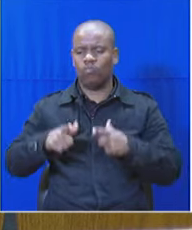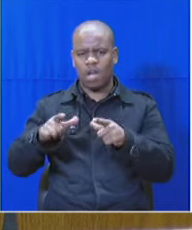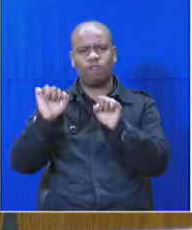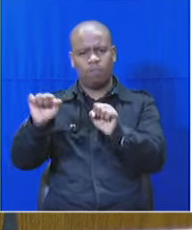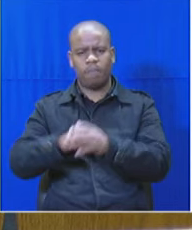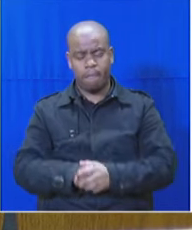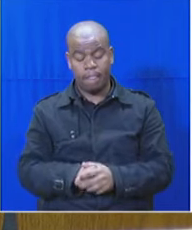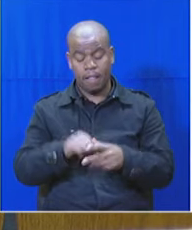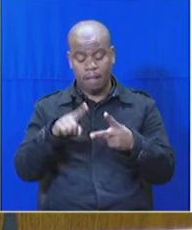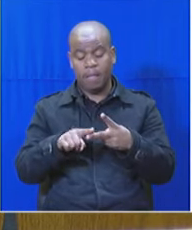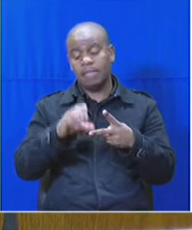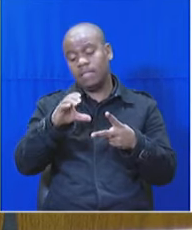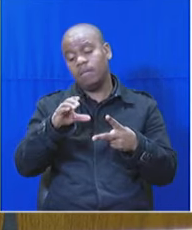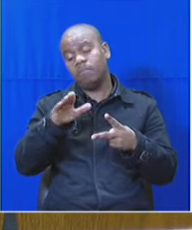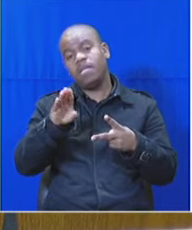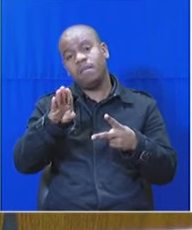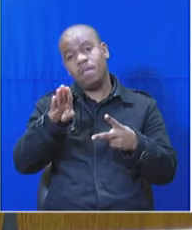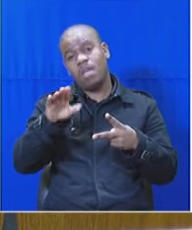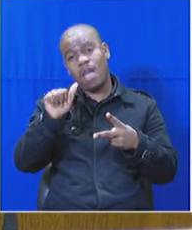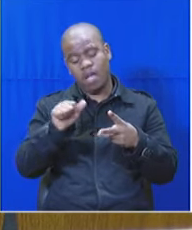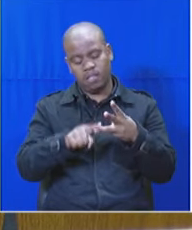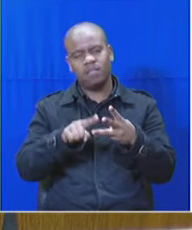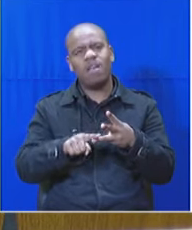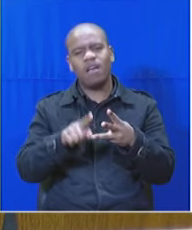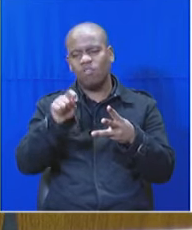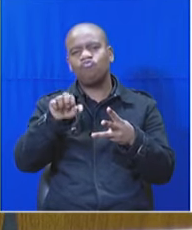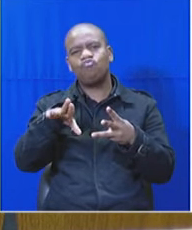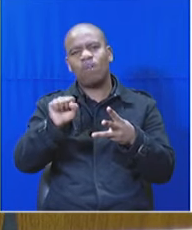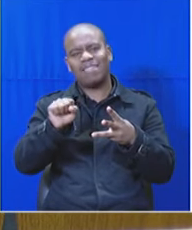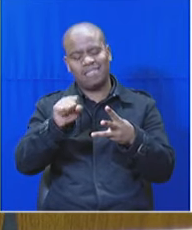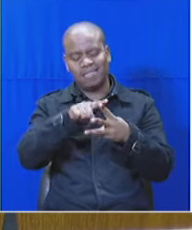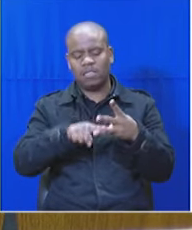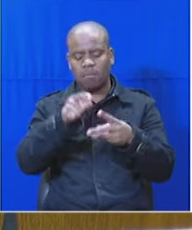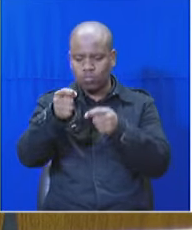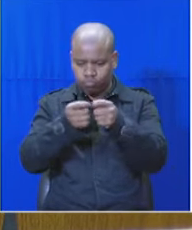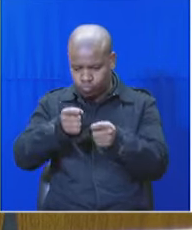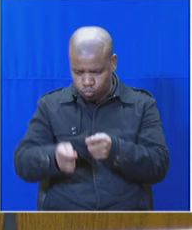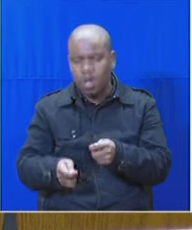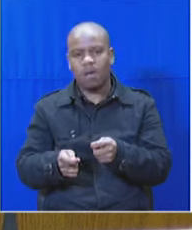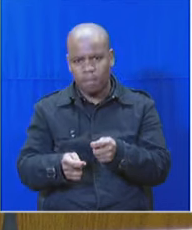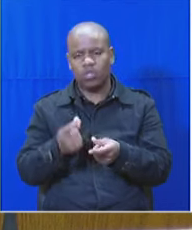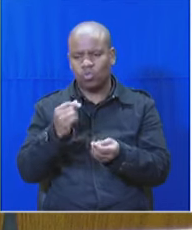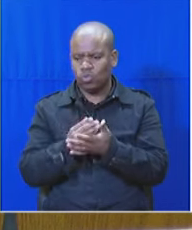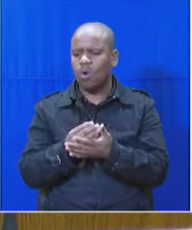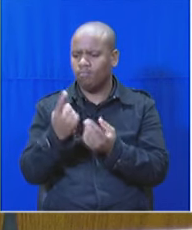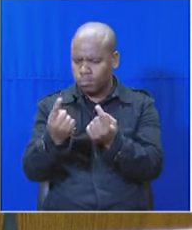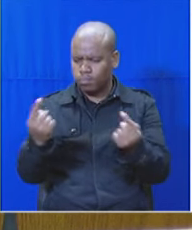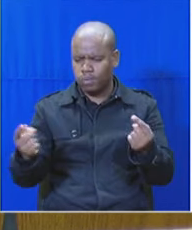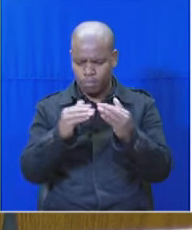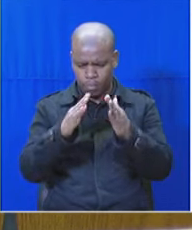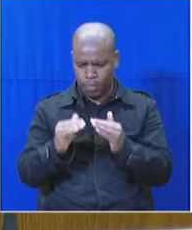land controlled by CBAs and trusts, a full title deed will be transferred to households, and in the case of communal